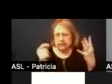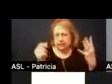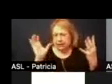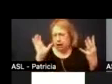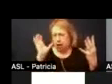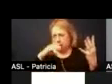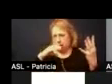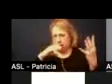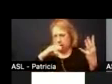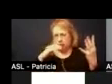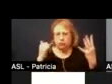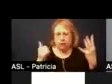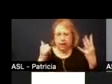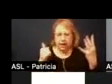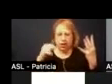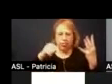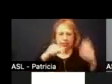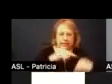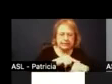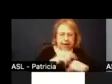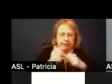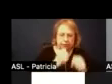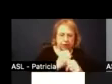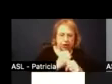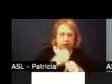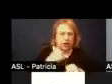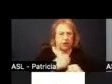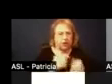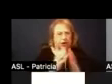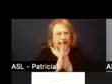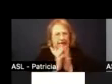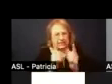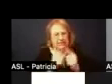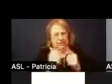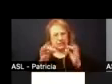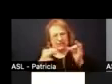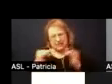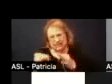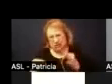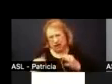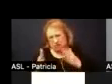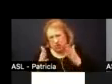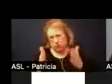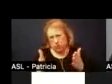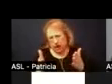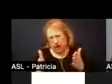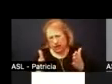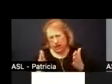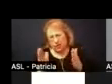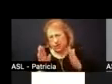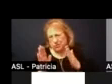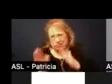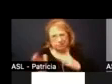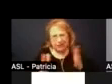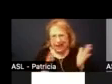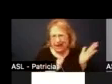uh at this time of year because we're we're being asked to describe the ways and not which that we've planned to use uh